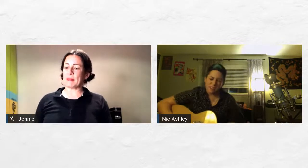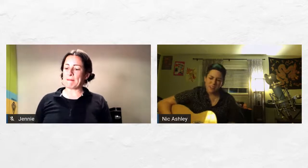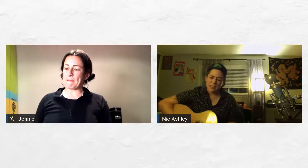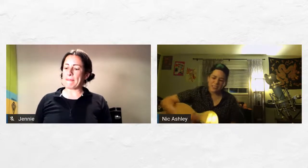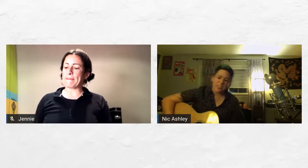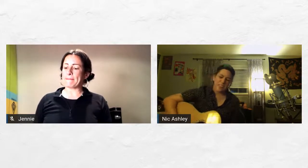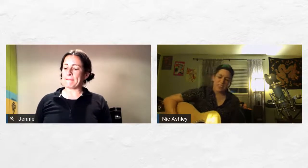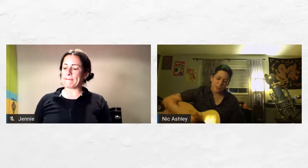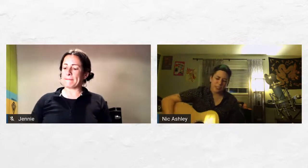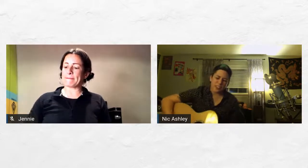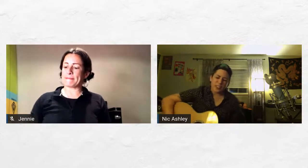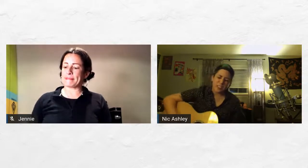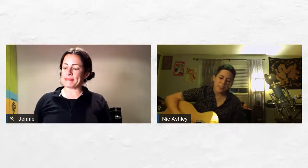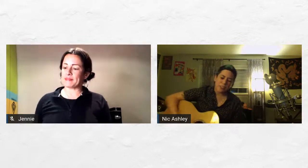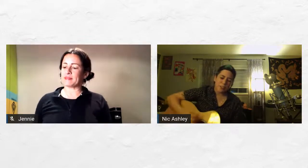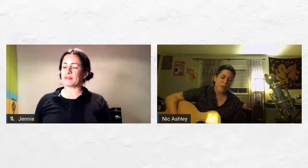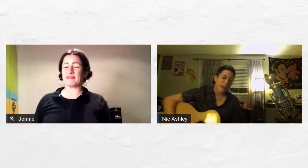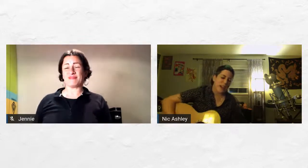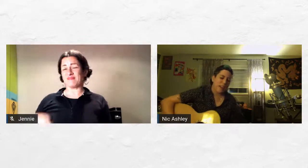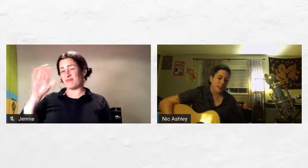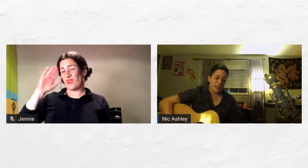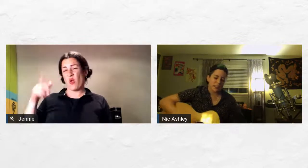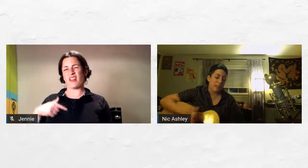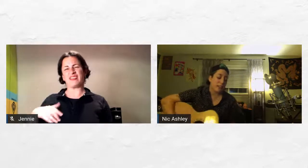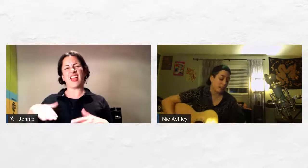then you do